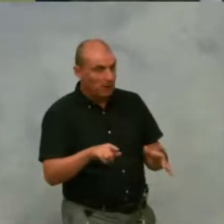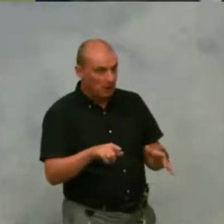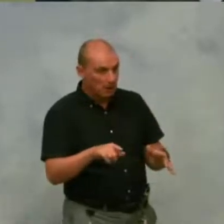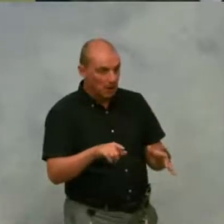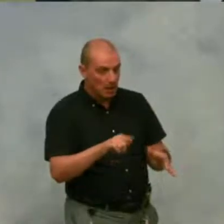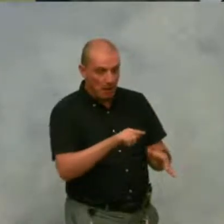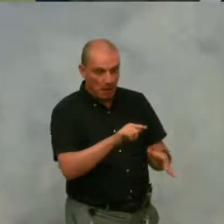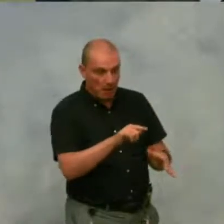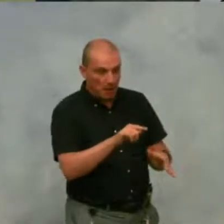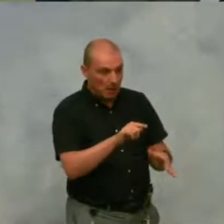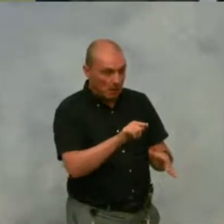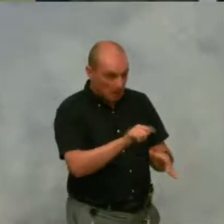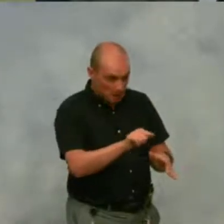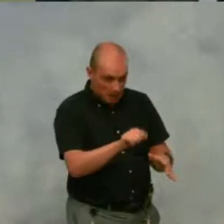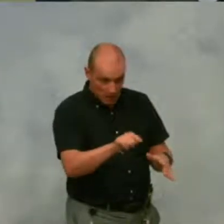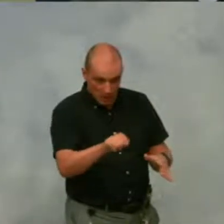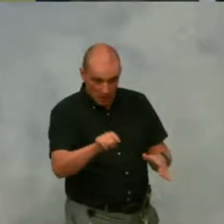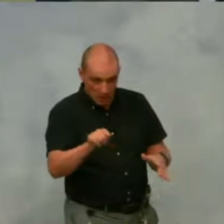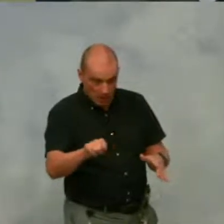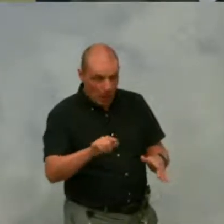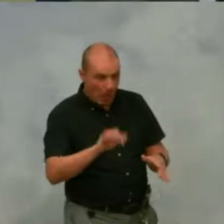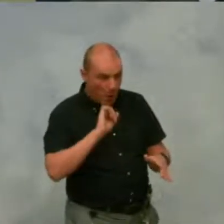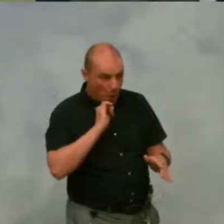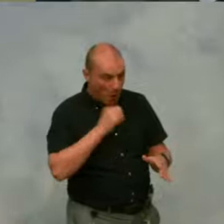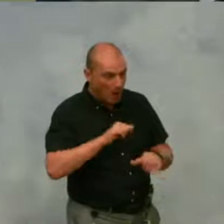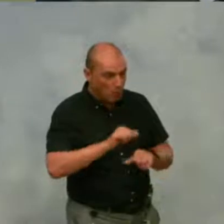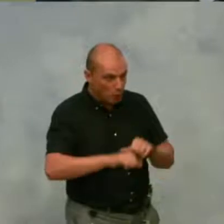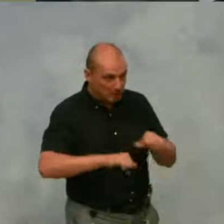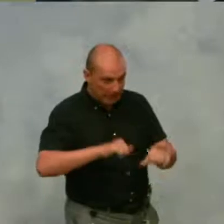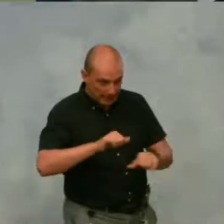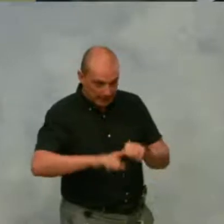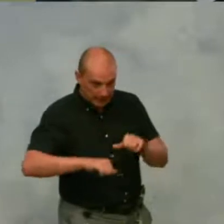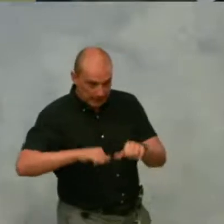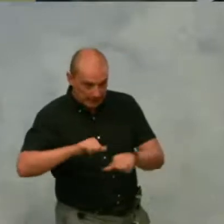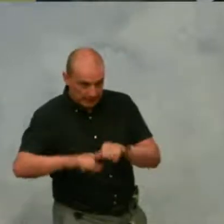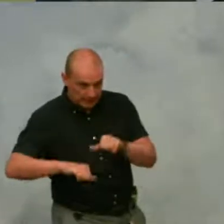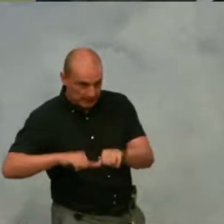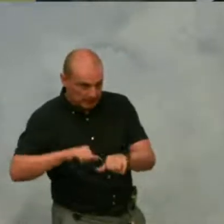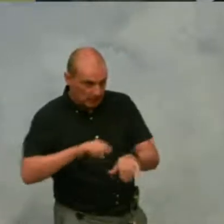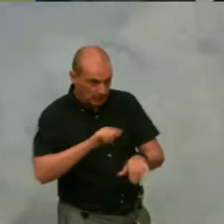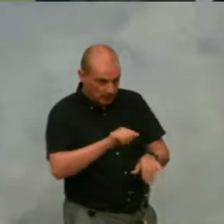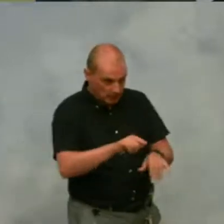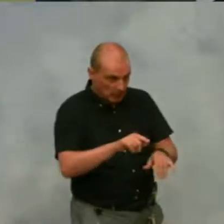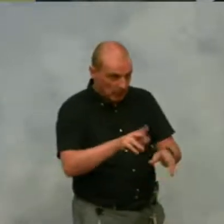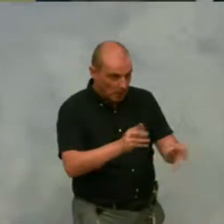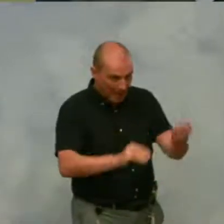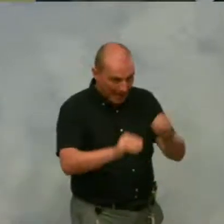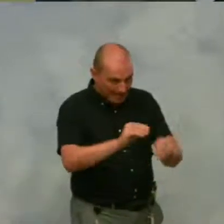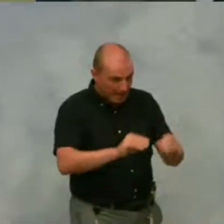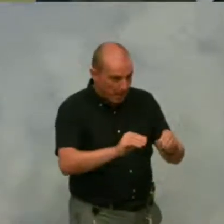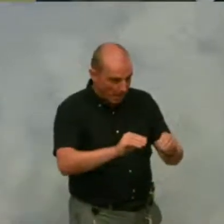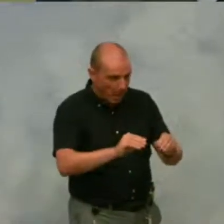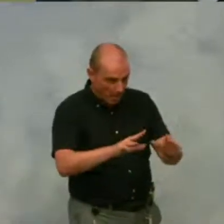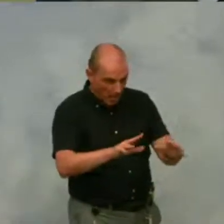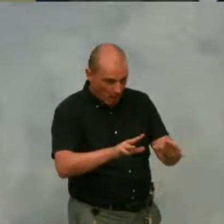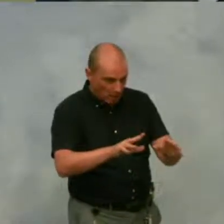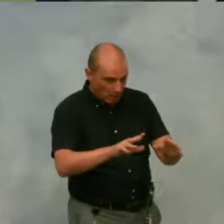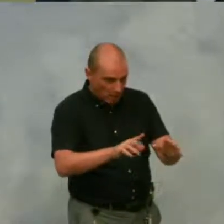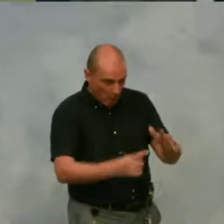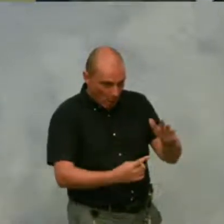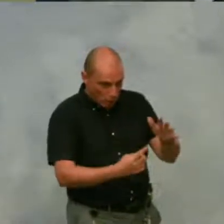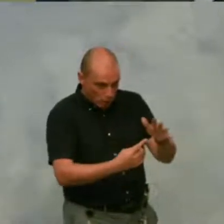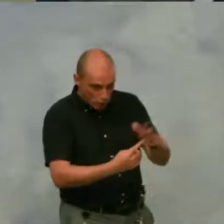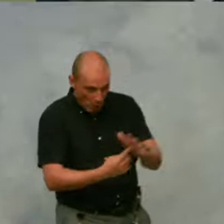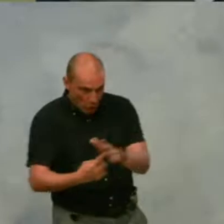through a process with each resource, and they're assembled, prioritised, and then they're approved by CMT. And then we work